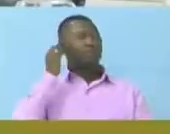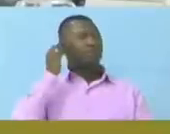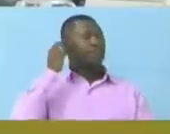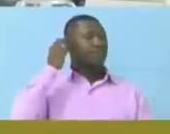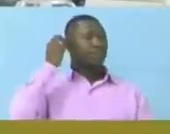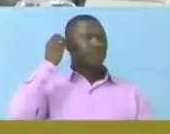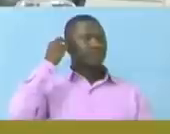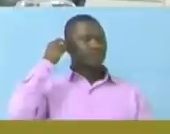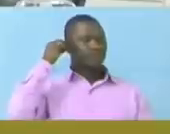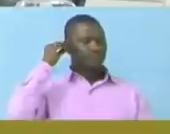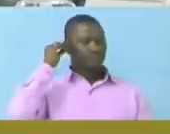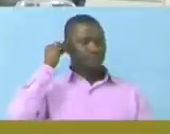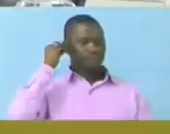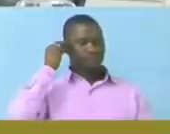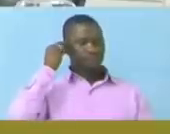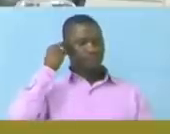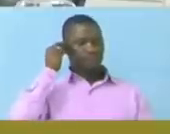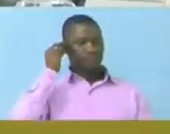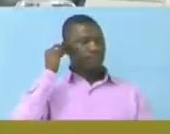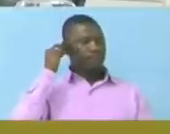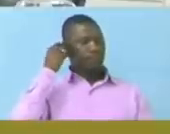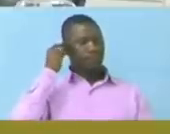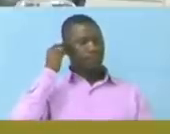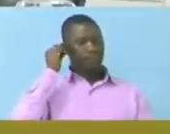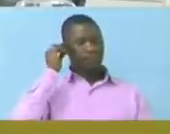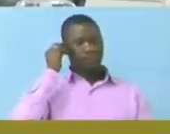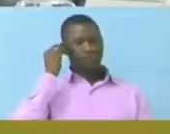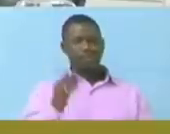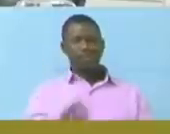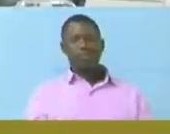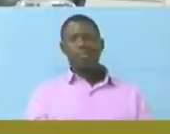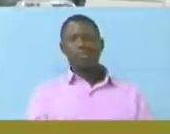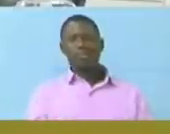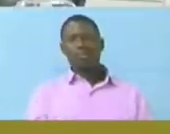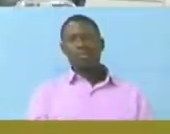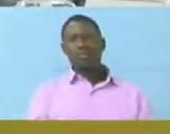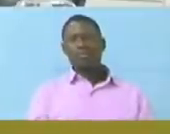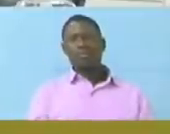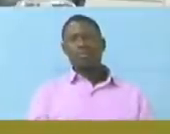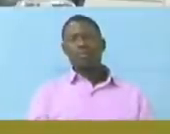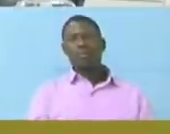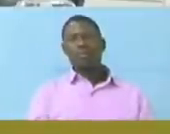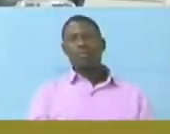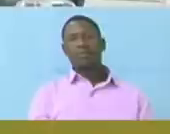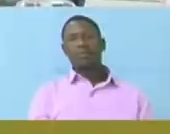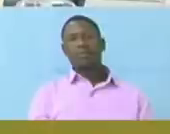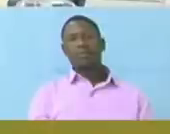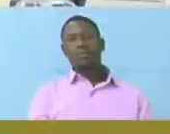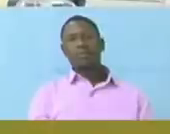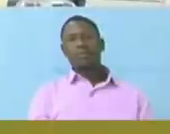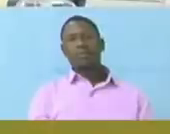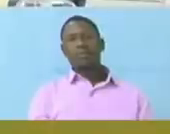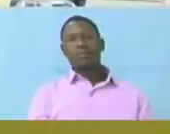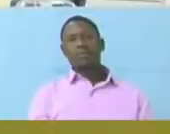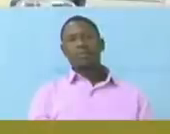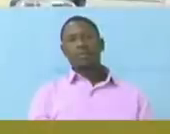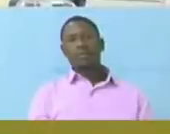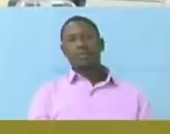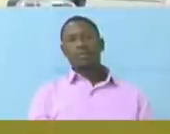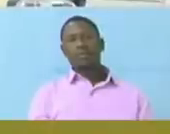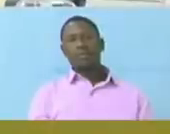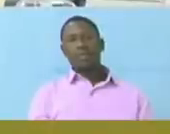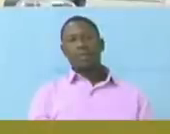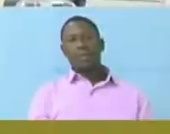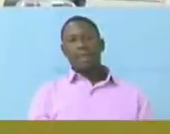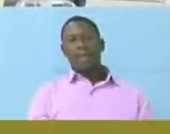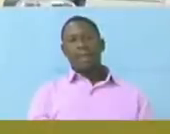fana nako ni mwa kuli bebulona woto nyo mwono menu ye mantateng aketa watu mwairi ila kuwa fulota barala woto ila